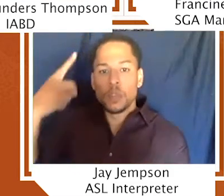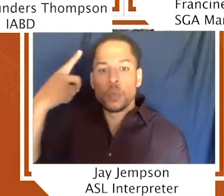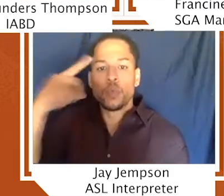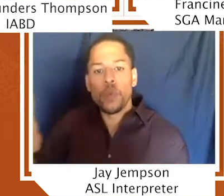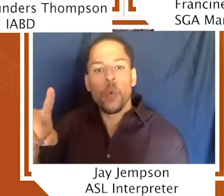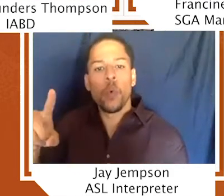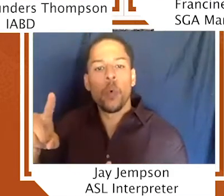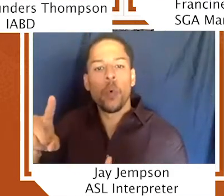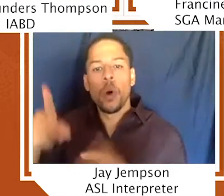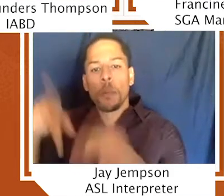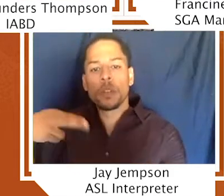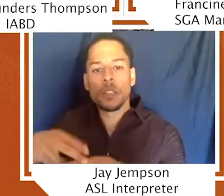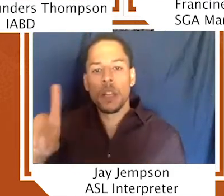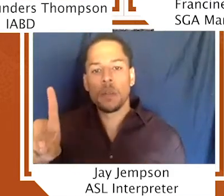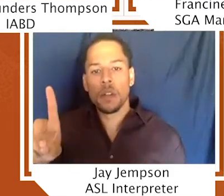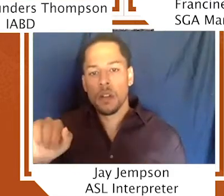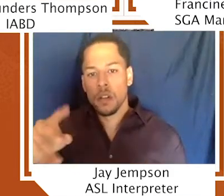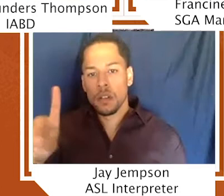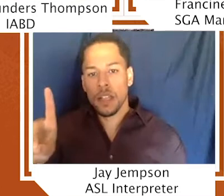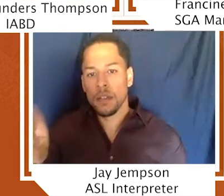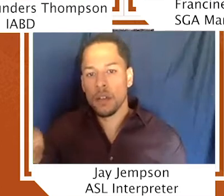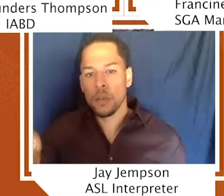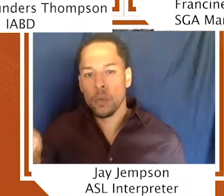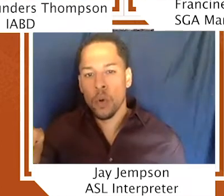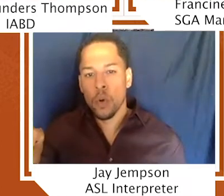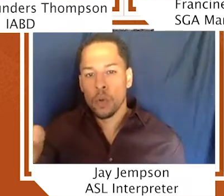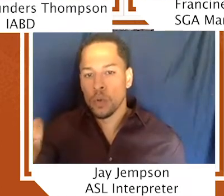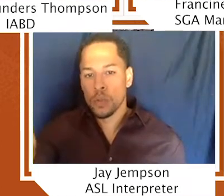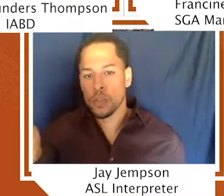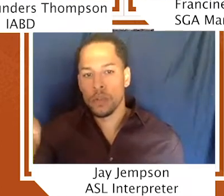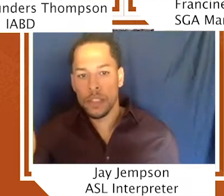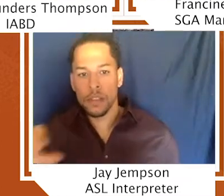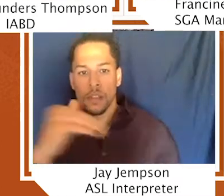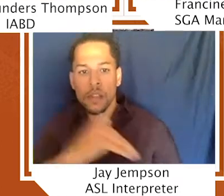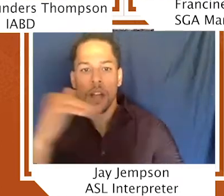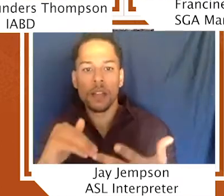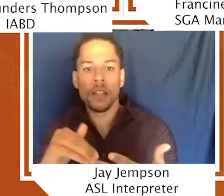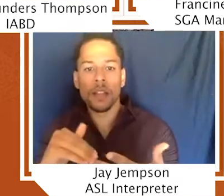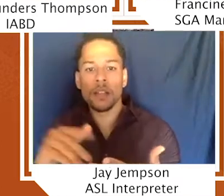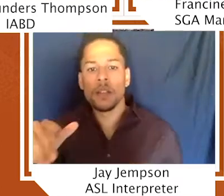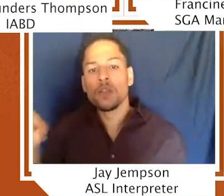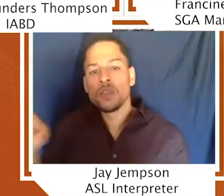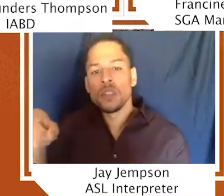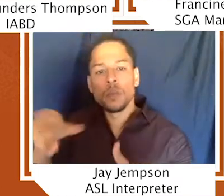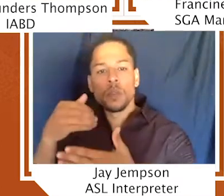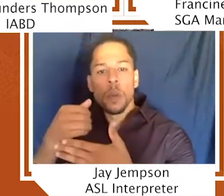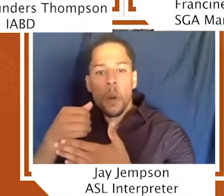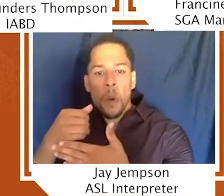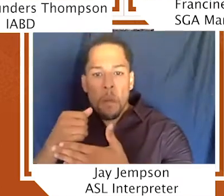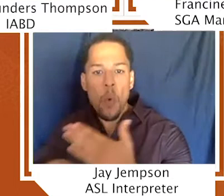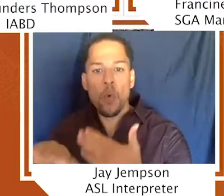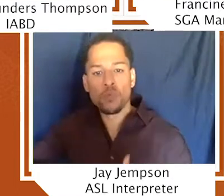Even you even got a quail saying, wait a second, look, this one might be deep. This one might be